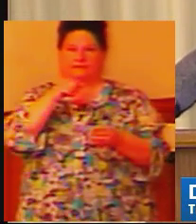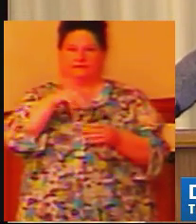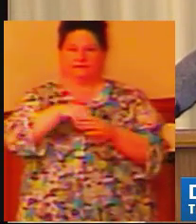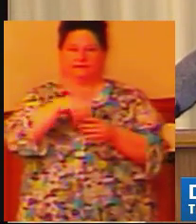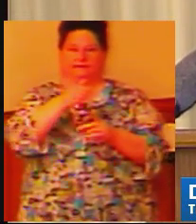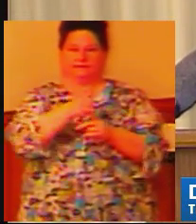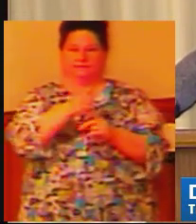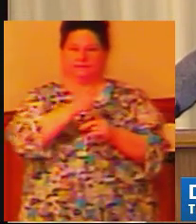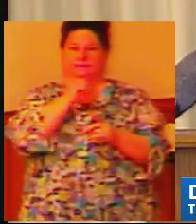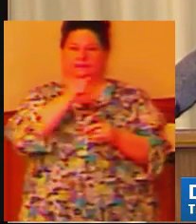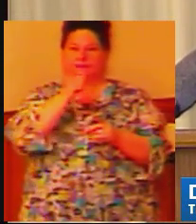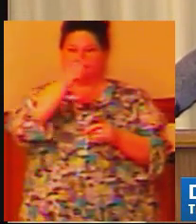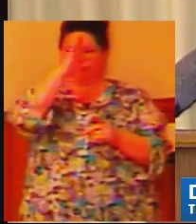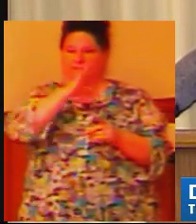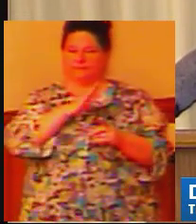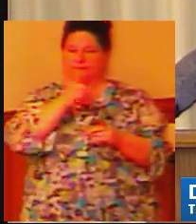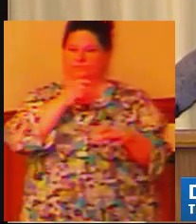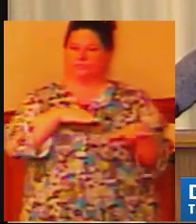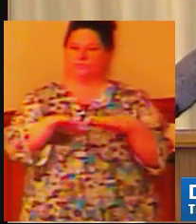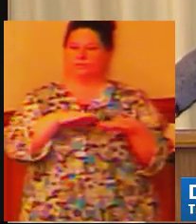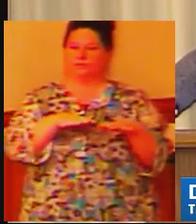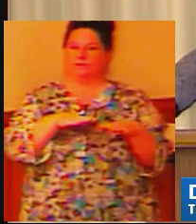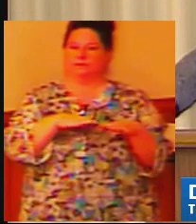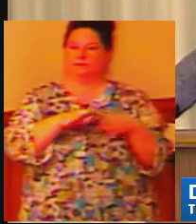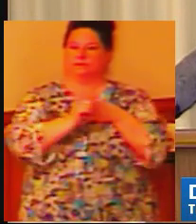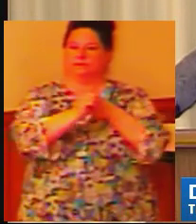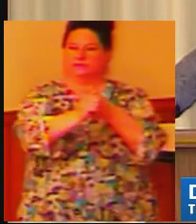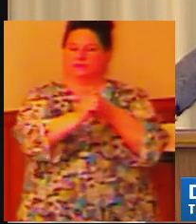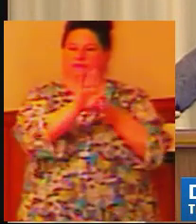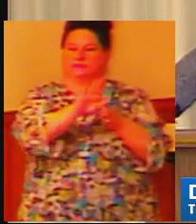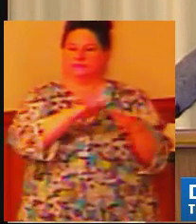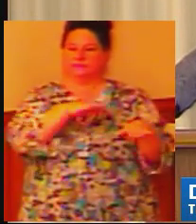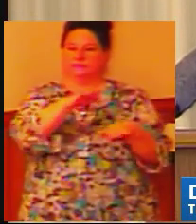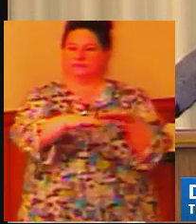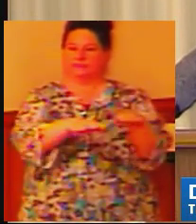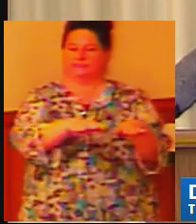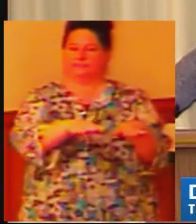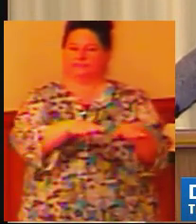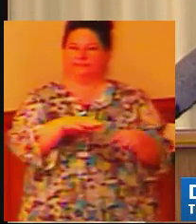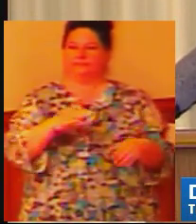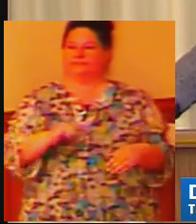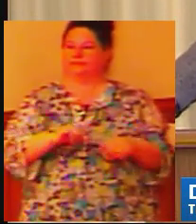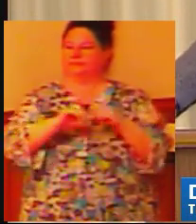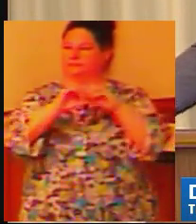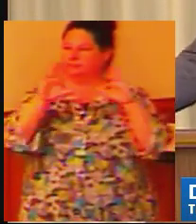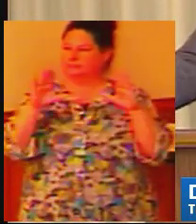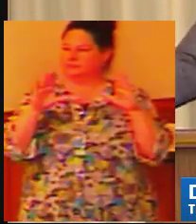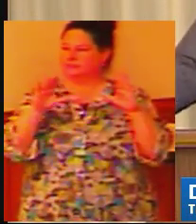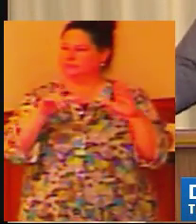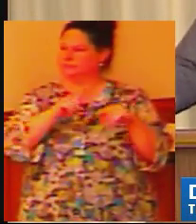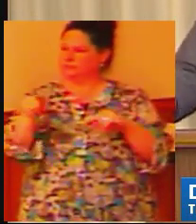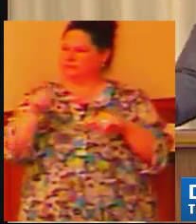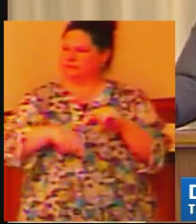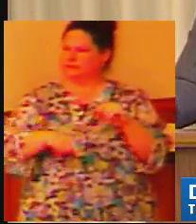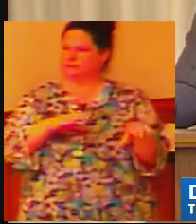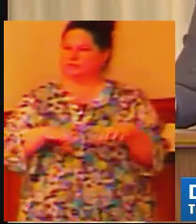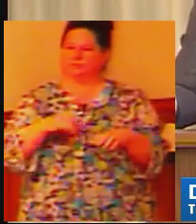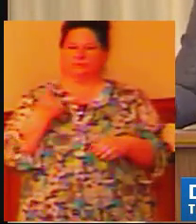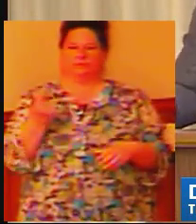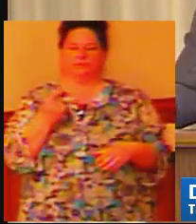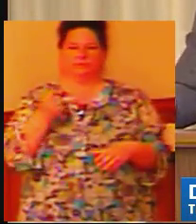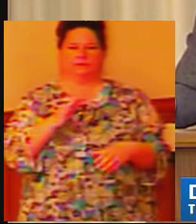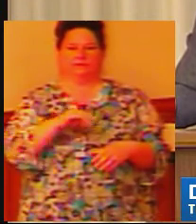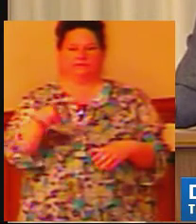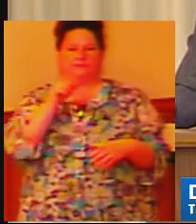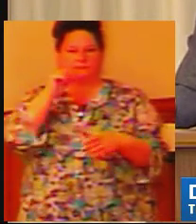not in man that walketh to direct his steps. So there's a plain and simple, hey, you can't do it on your own. So if you don't